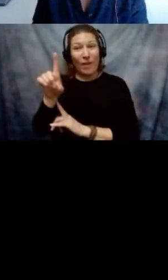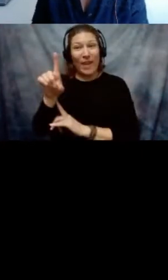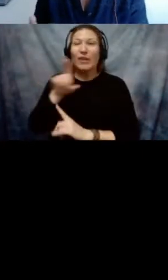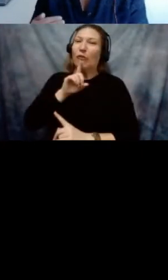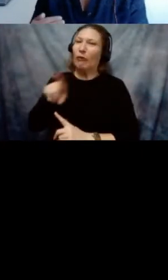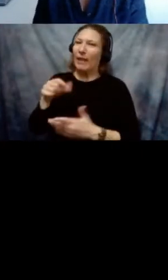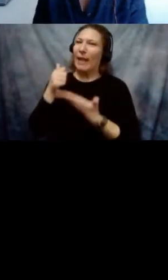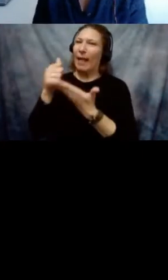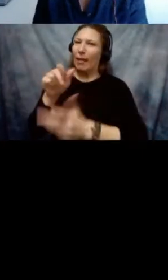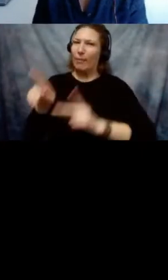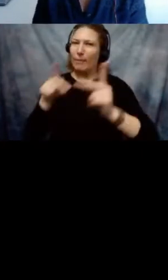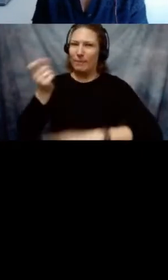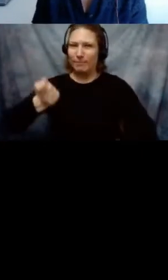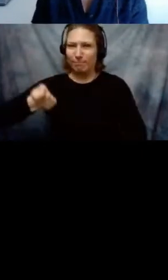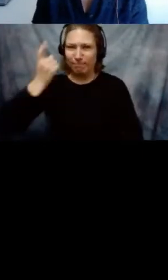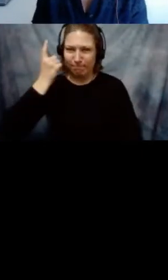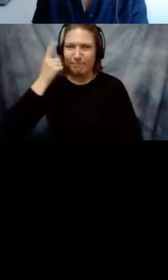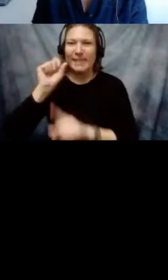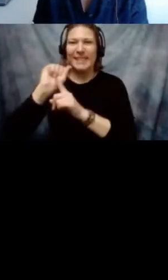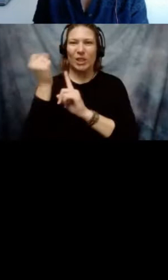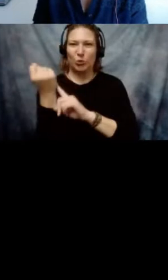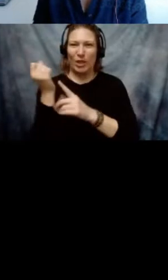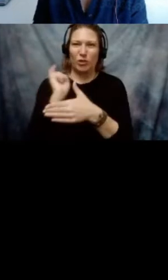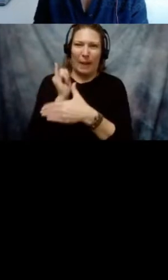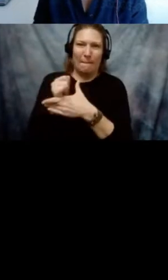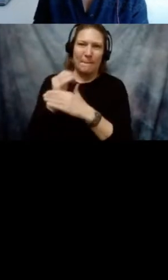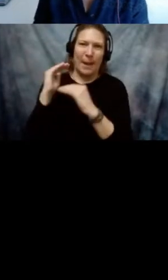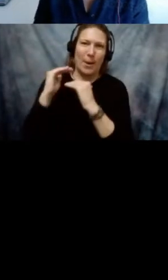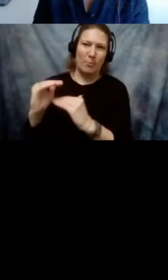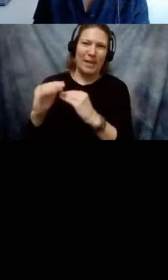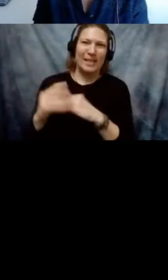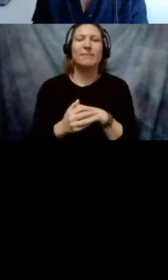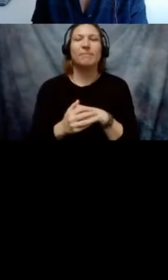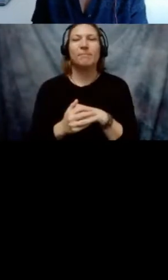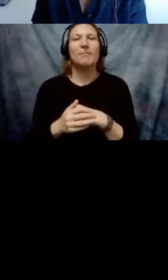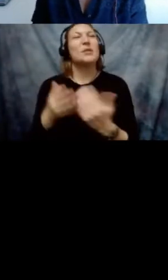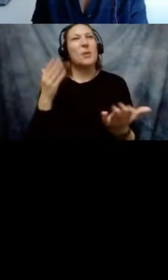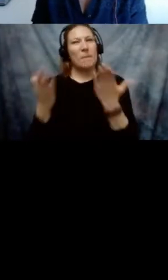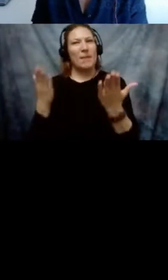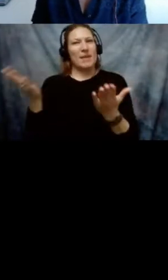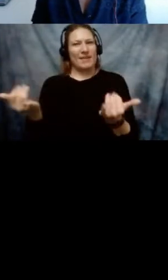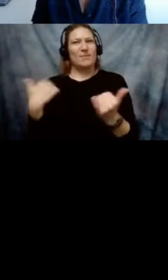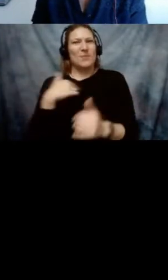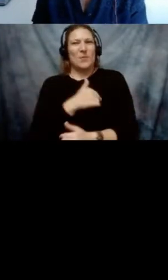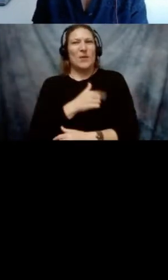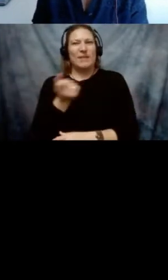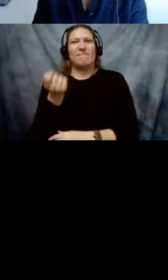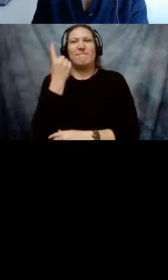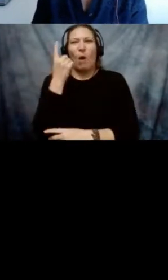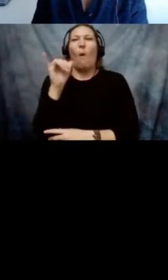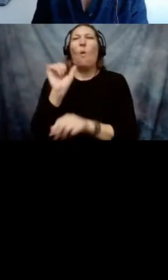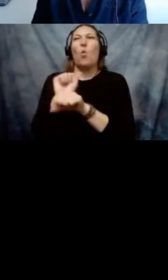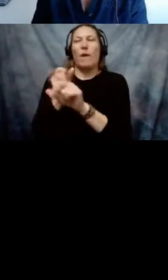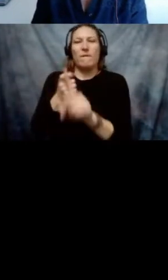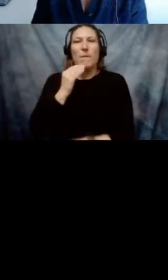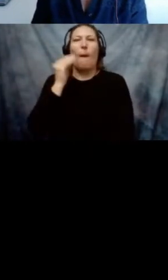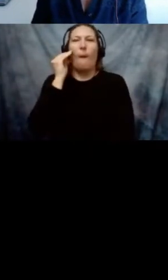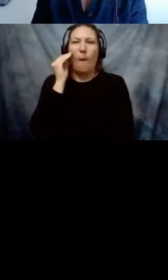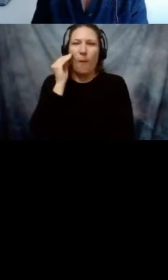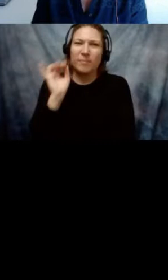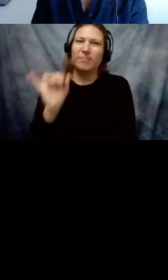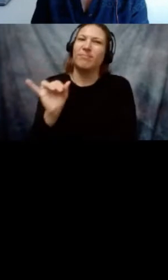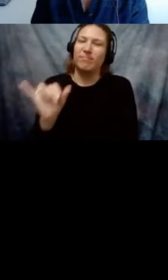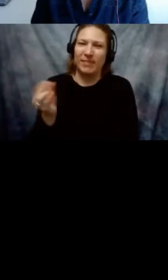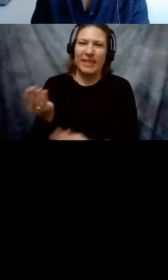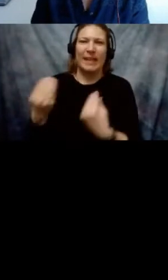situational impairments, which we might be more aware of now as a result of working at home during the pandemic. So